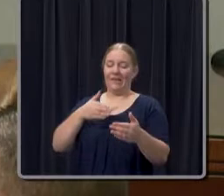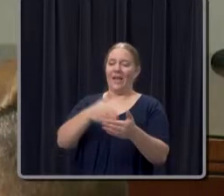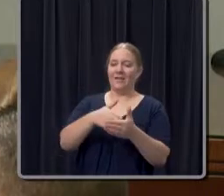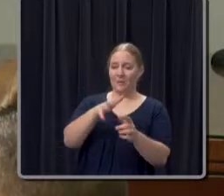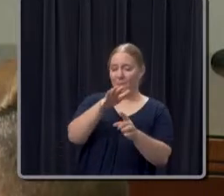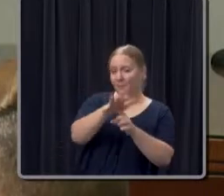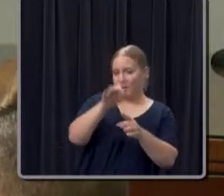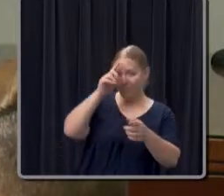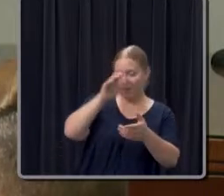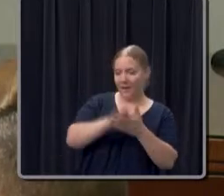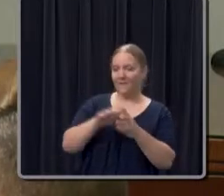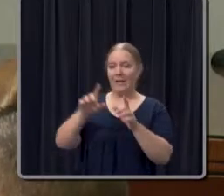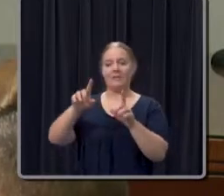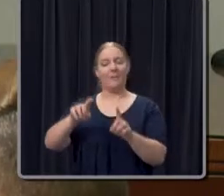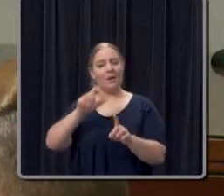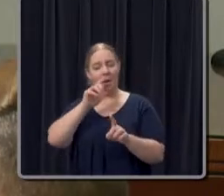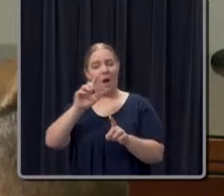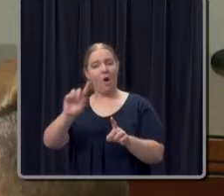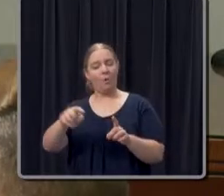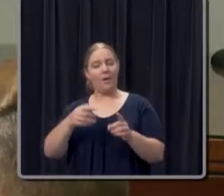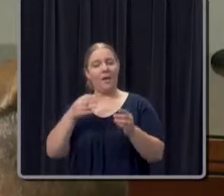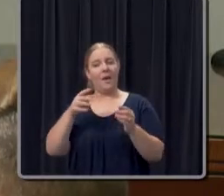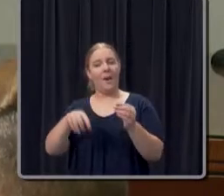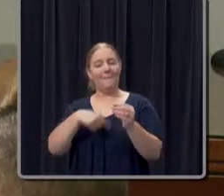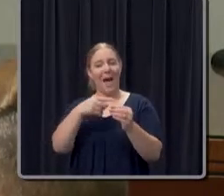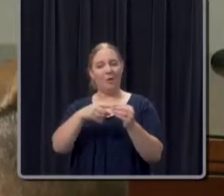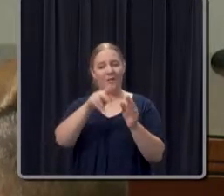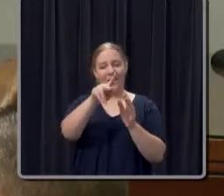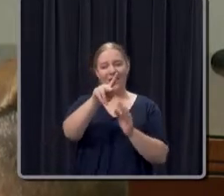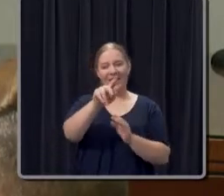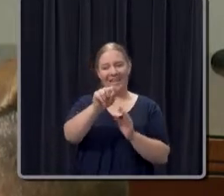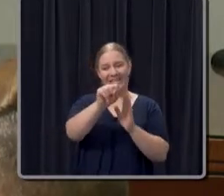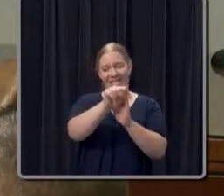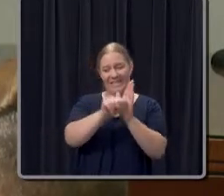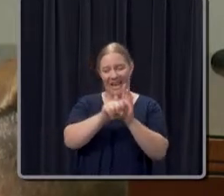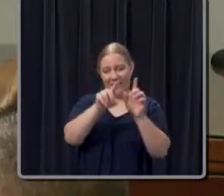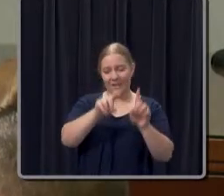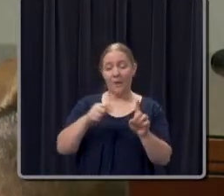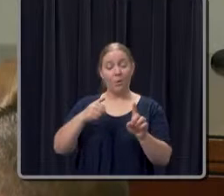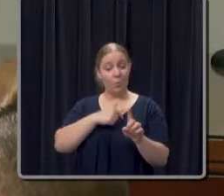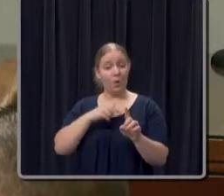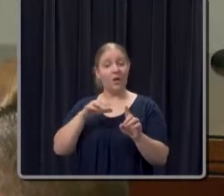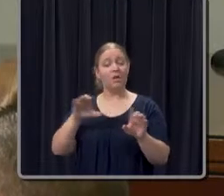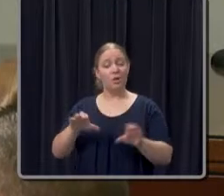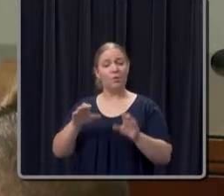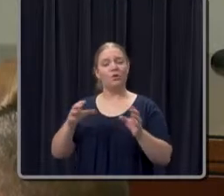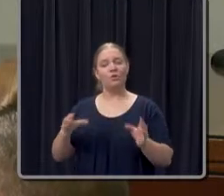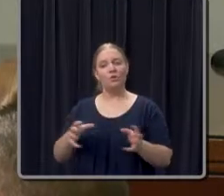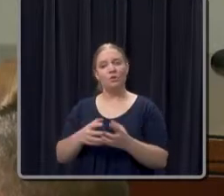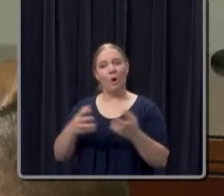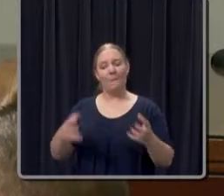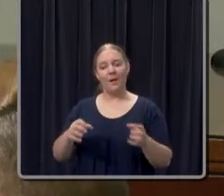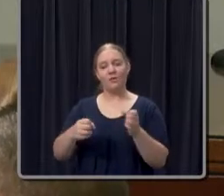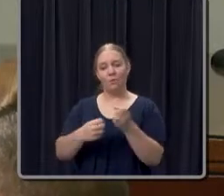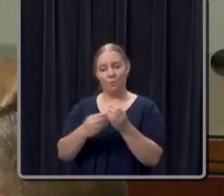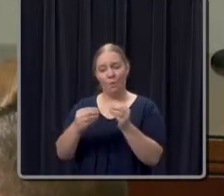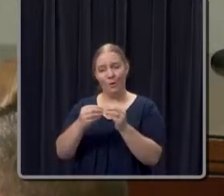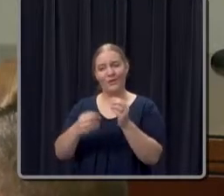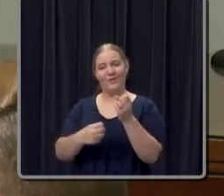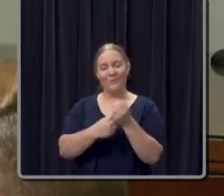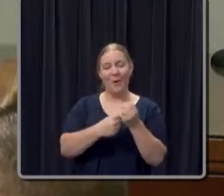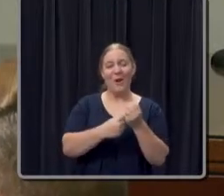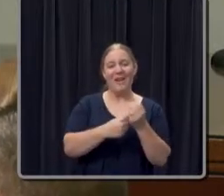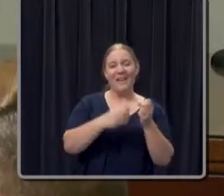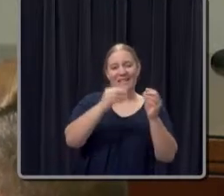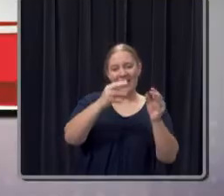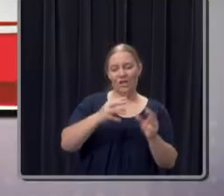belief, assessments are not just about the Kansas State assessments. We do so much more with that to help support our teachers and our administrators